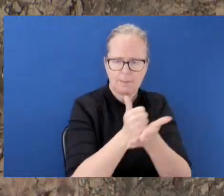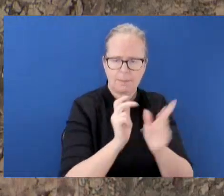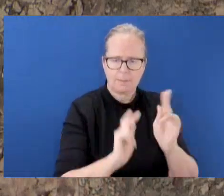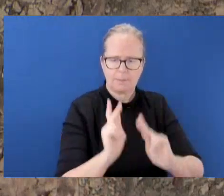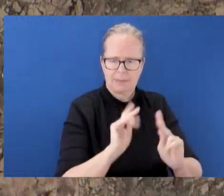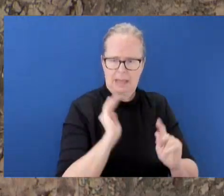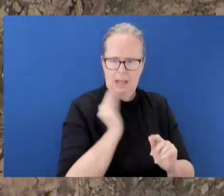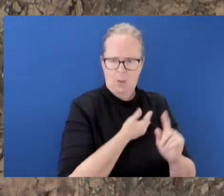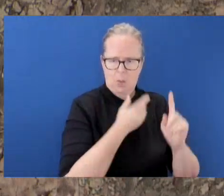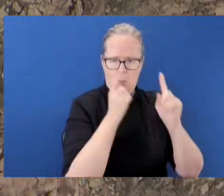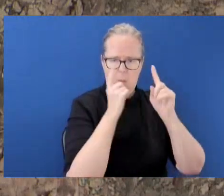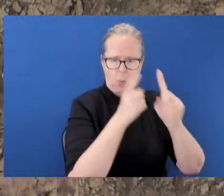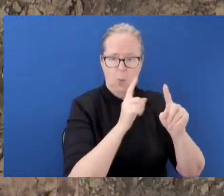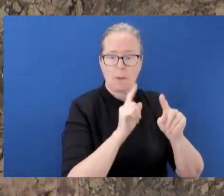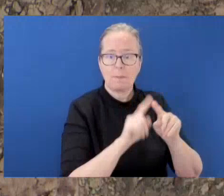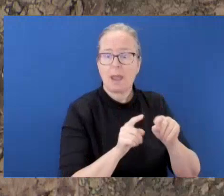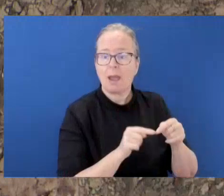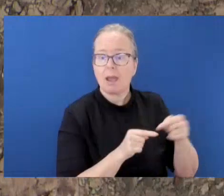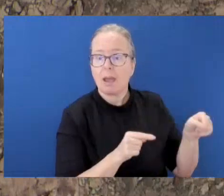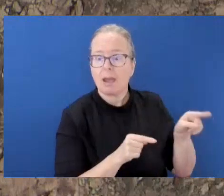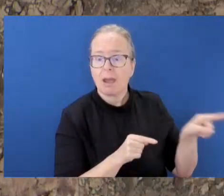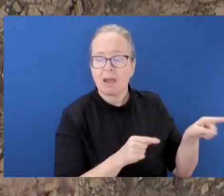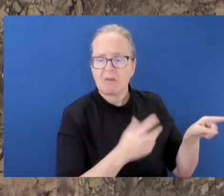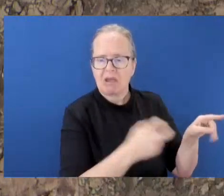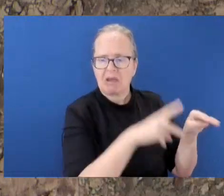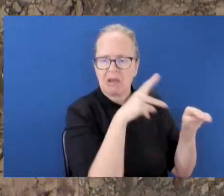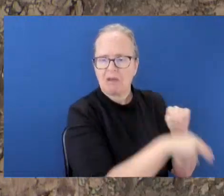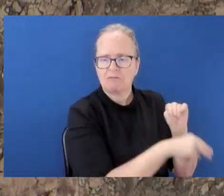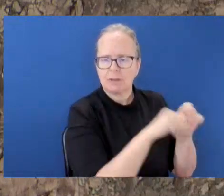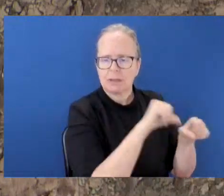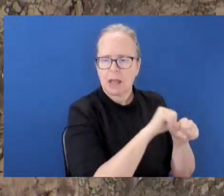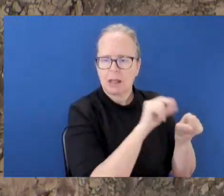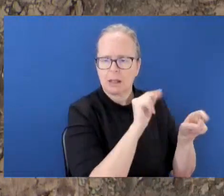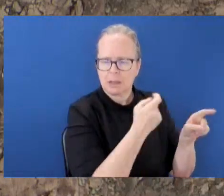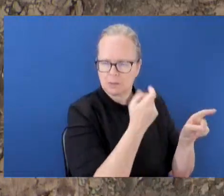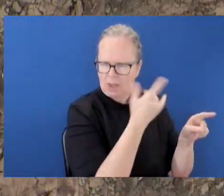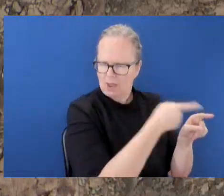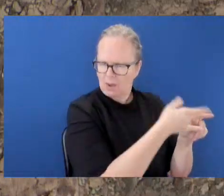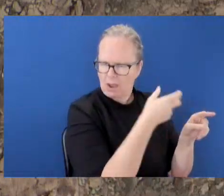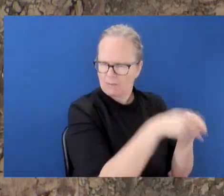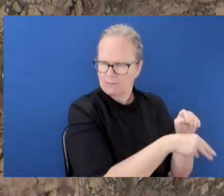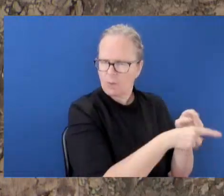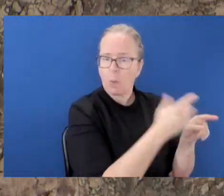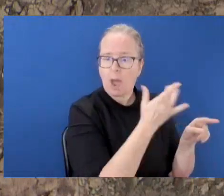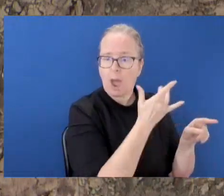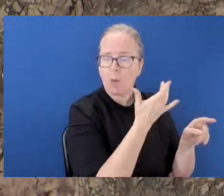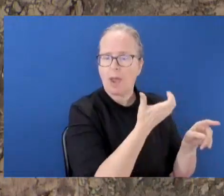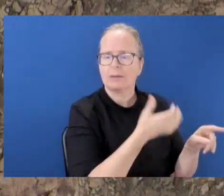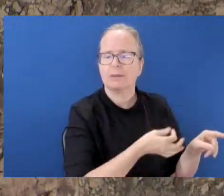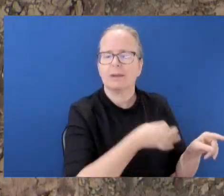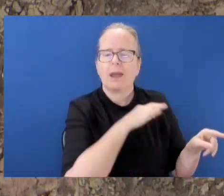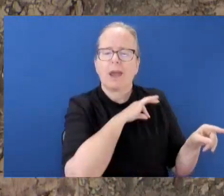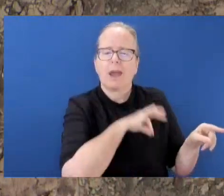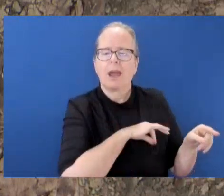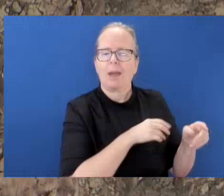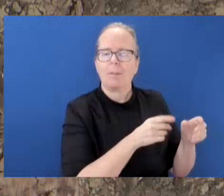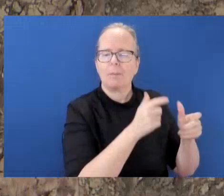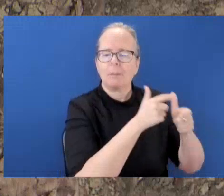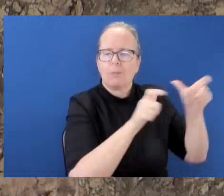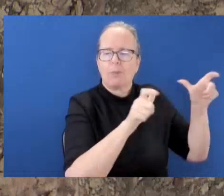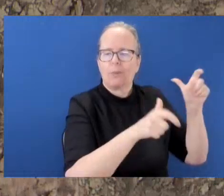to allow profits to accumulate with corporations, just like we saw next door in Alberta when they made those changes. Mr.